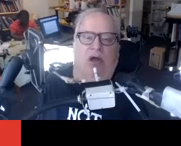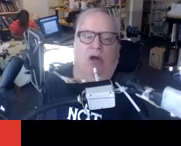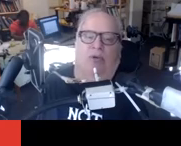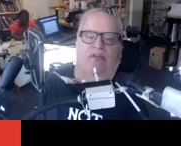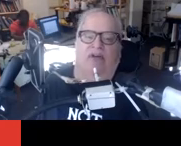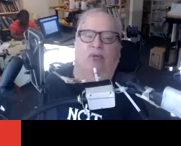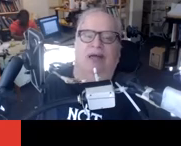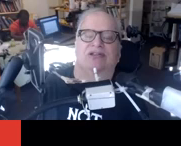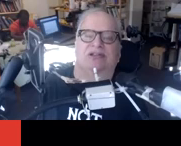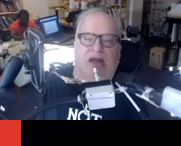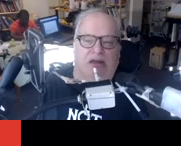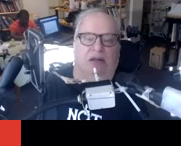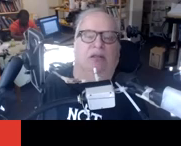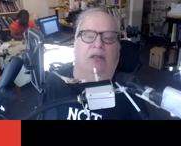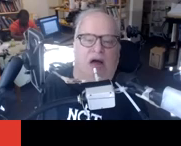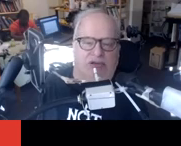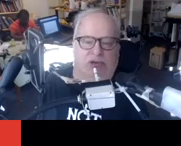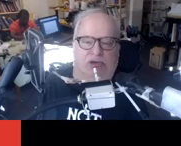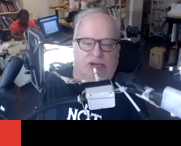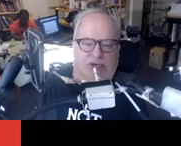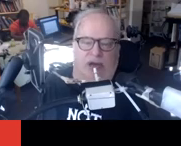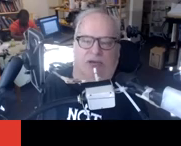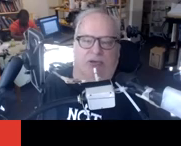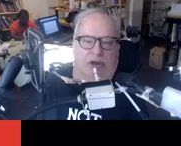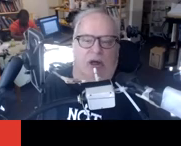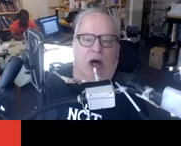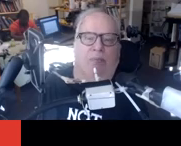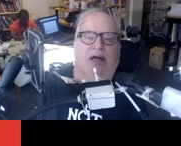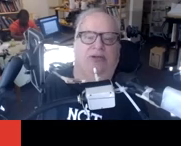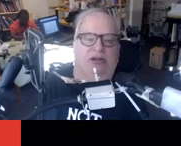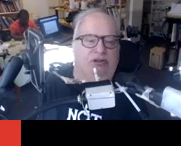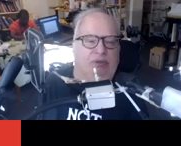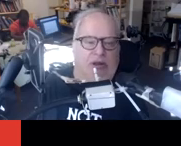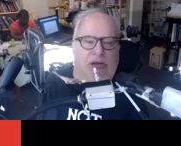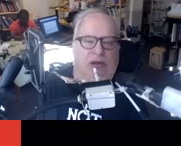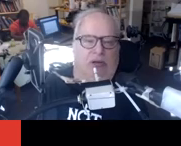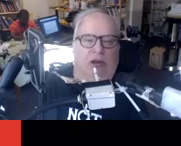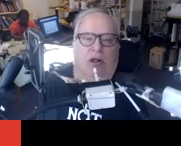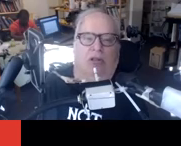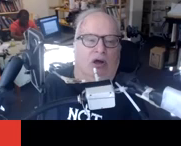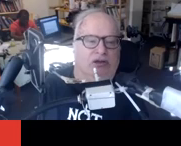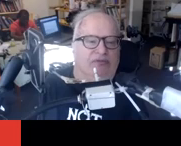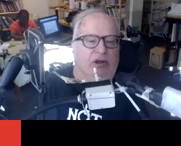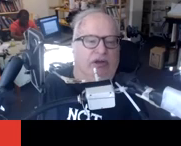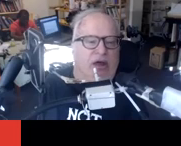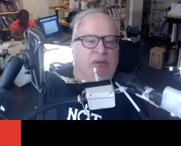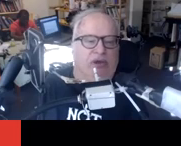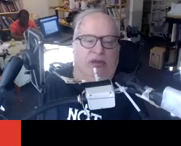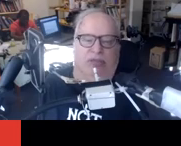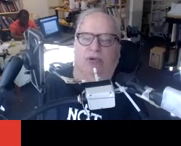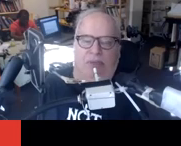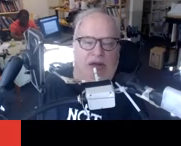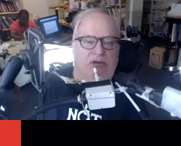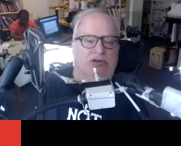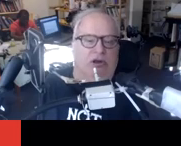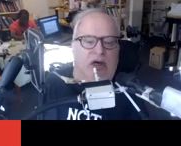statement revolve around psychological distress about disability, loss of autonomy